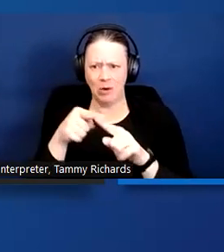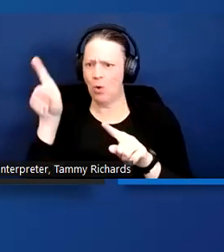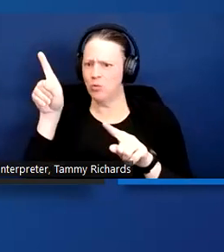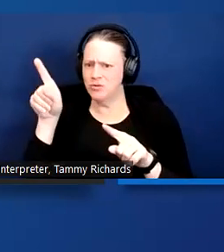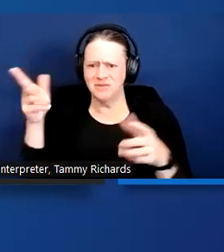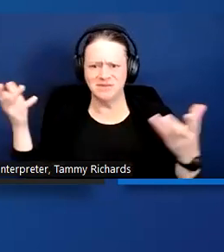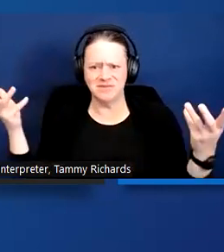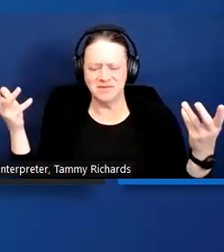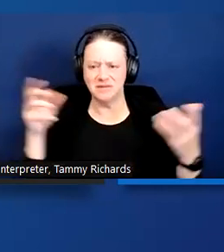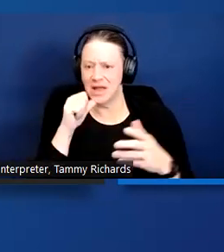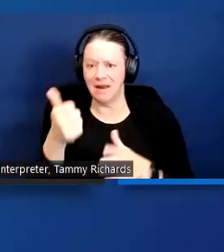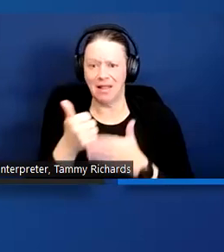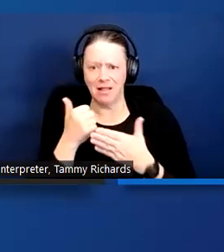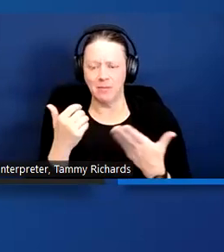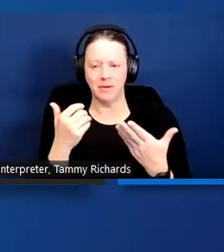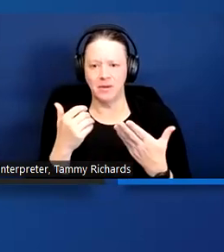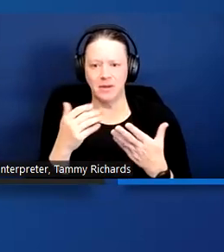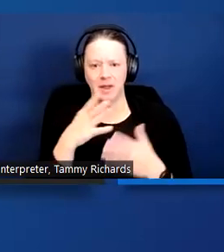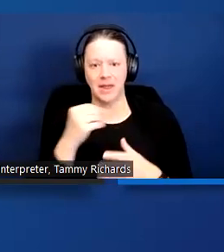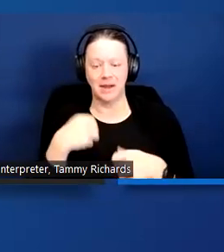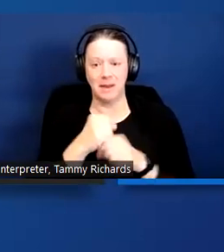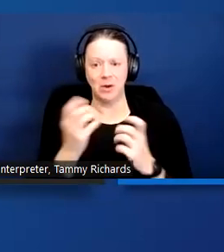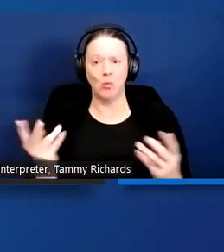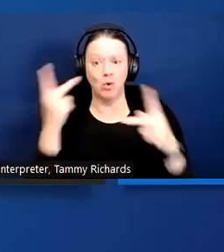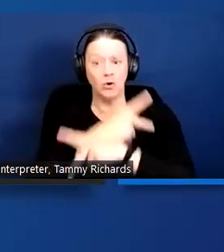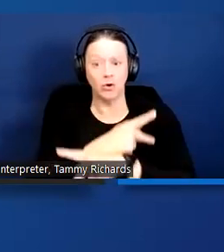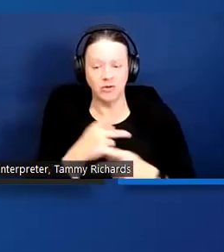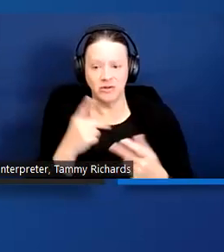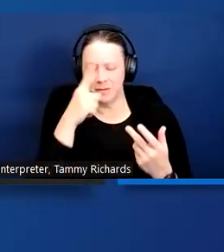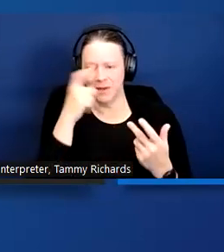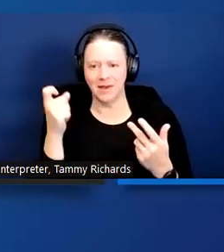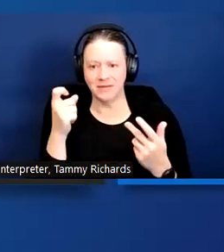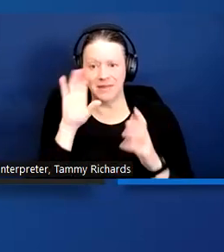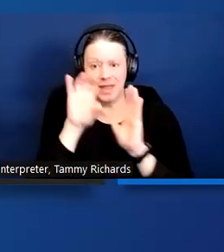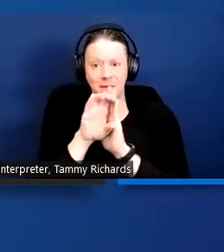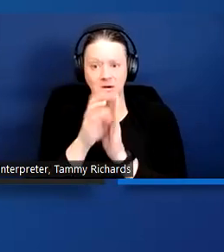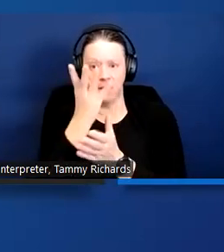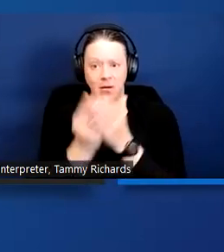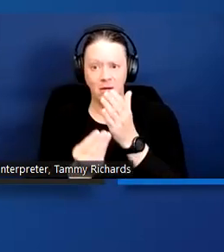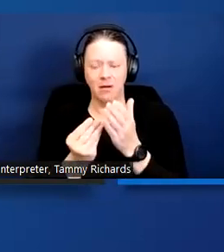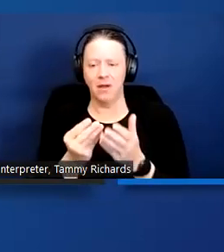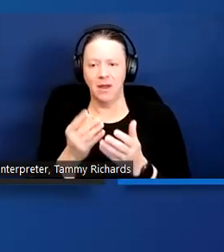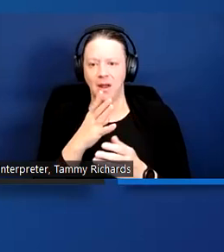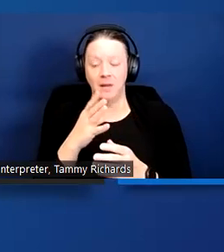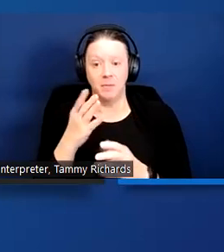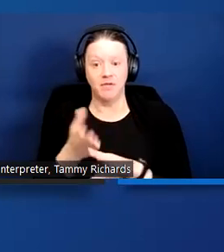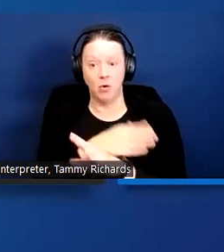that doesn't help. And arguably it made it worse because the image at least had, it only had a file name for the alt text,